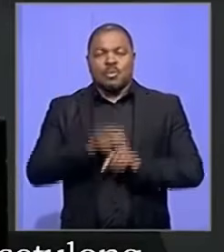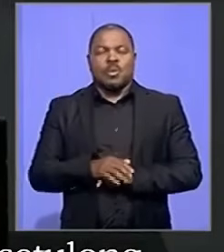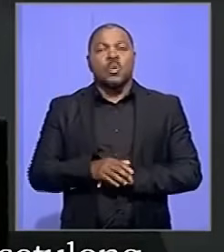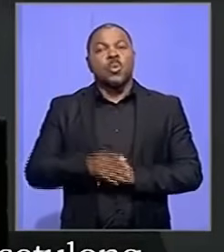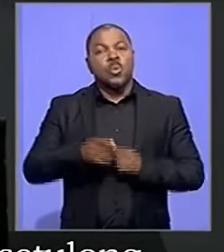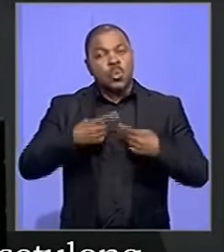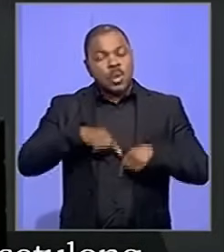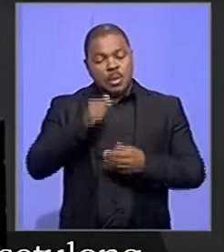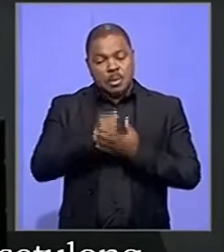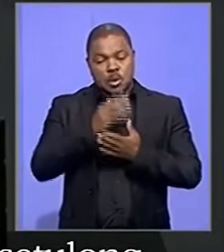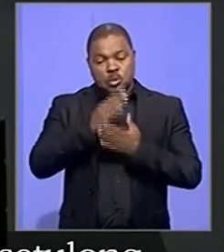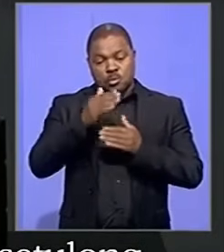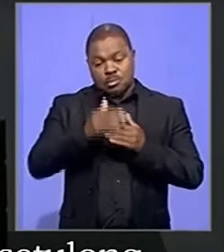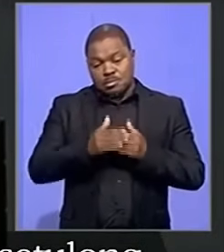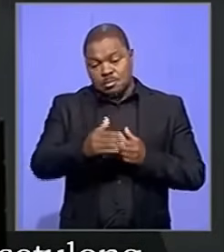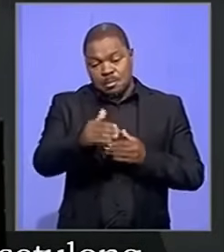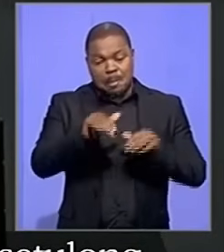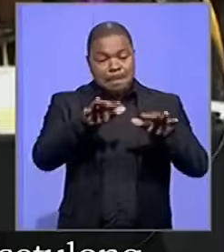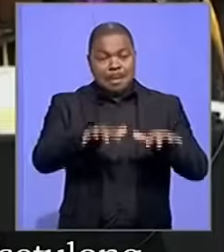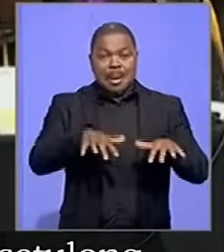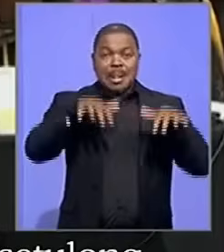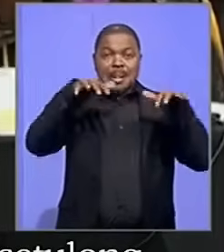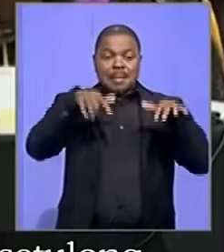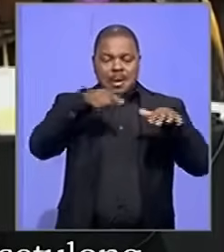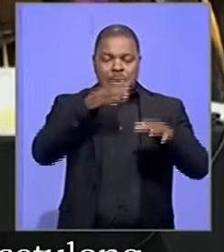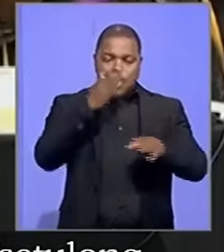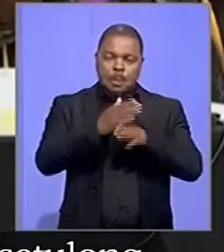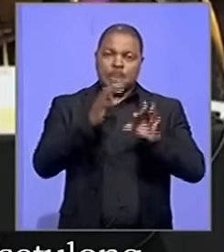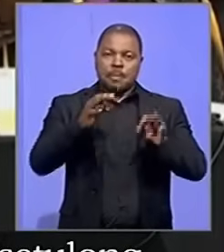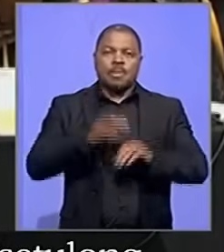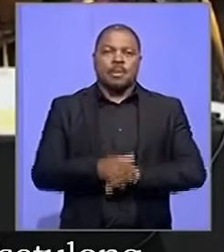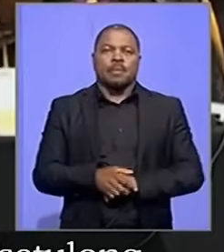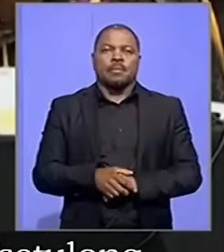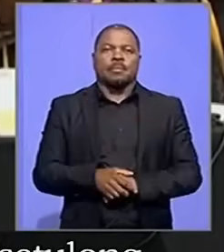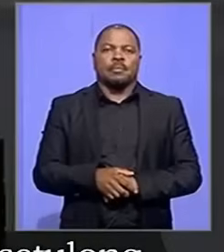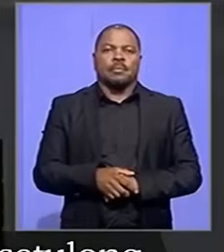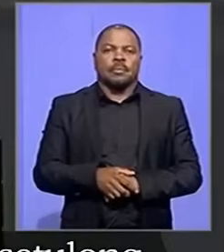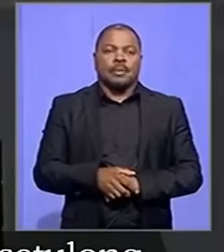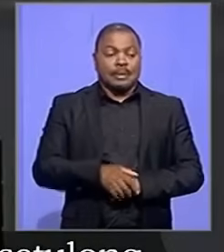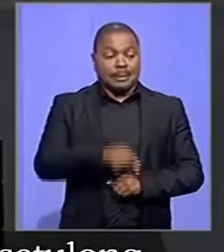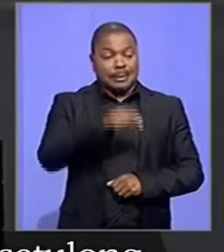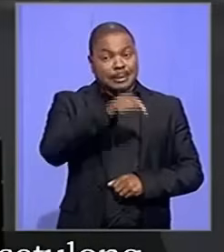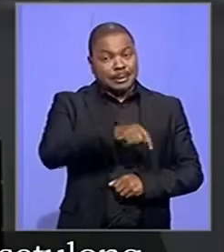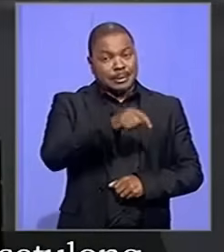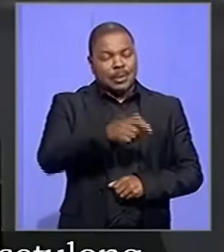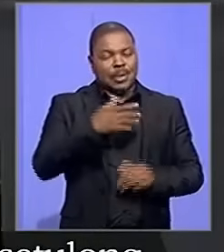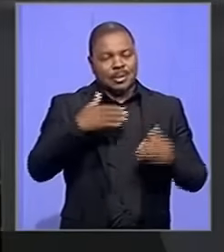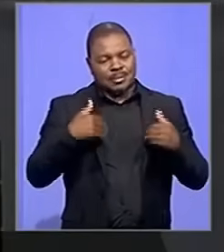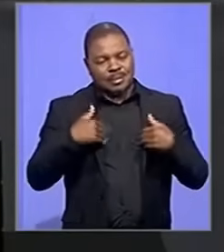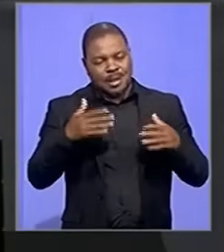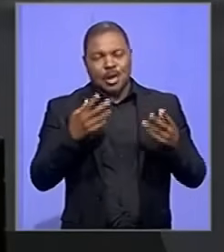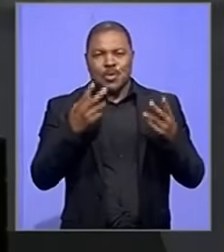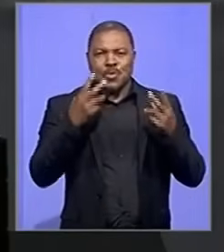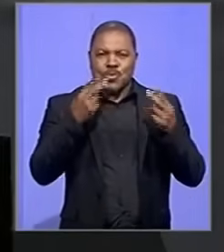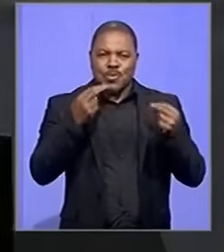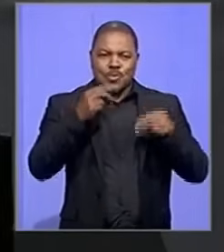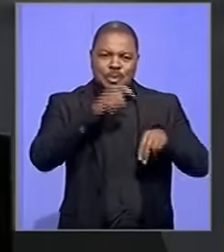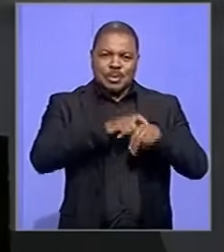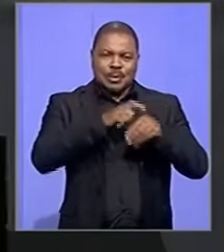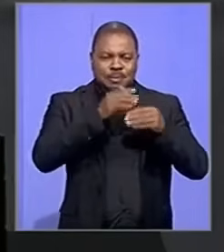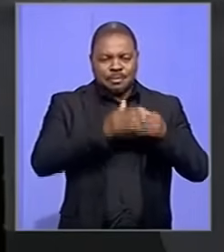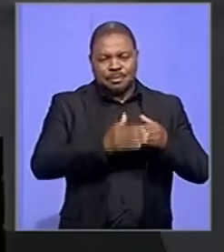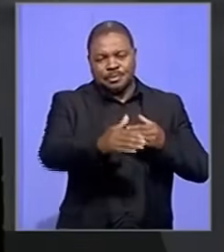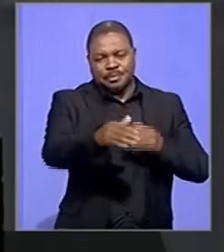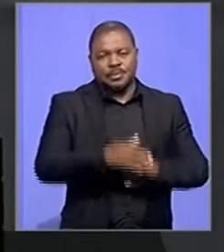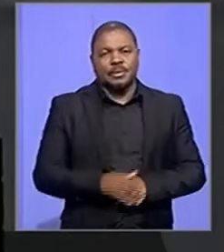ensure that this parliament is functional. This is the beginning of a new era.